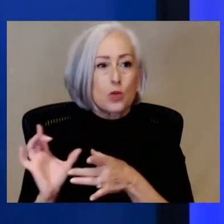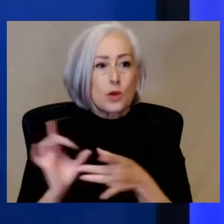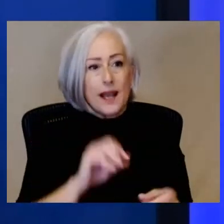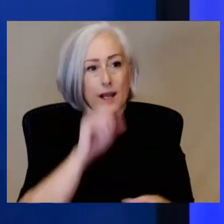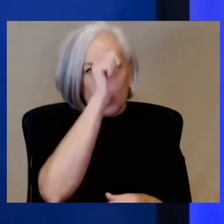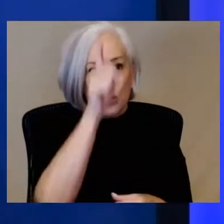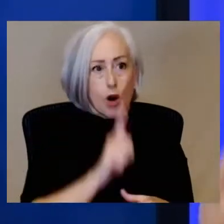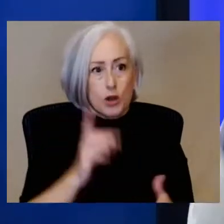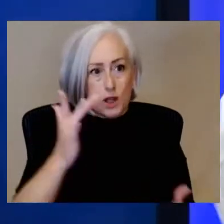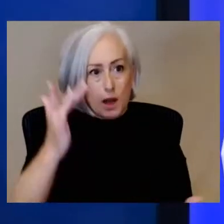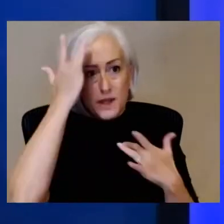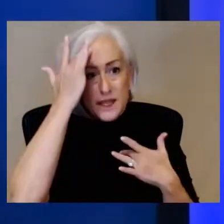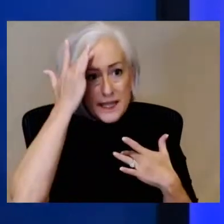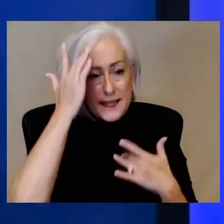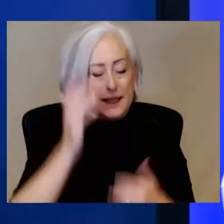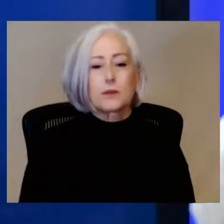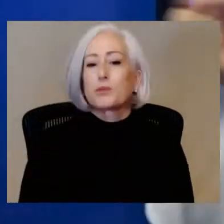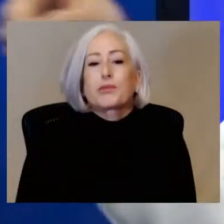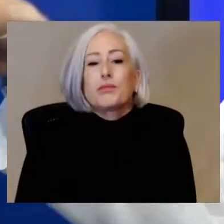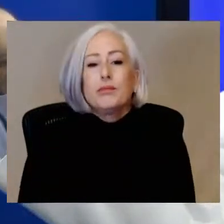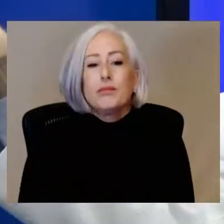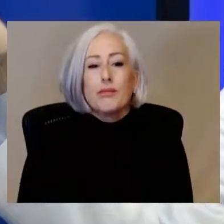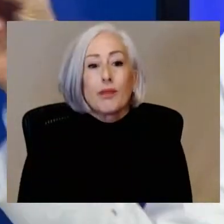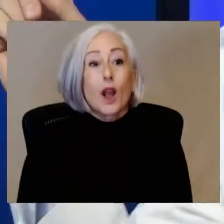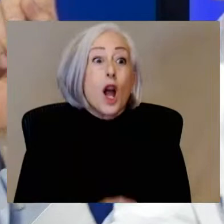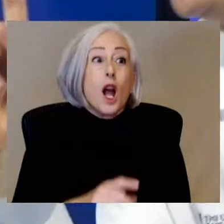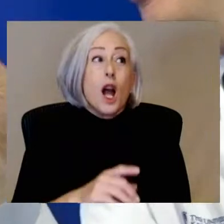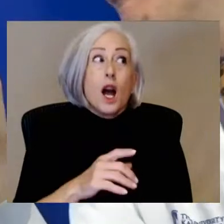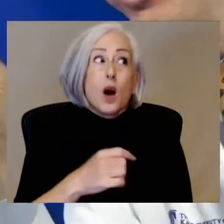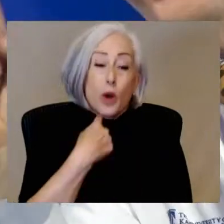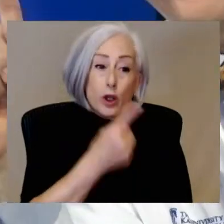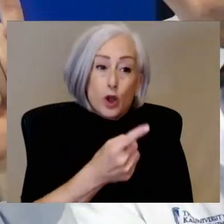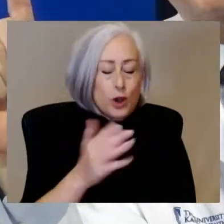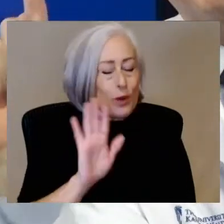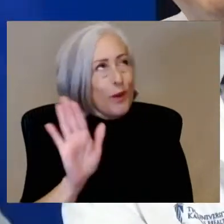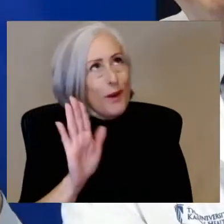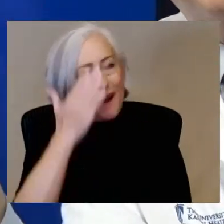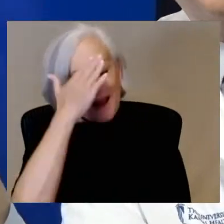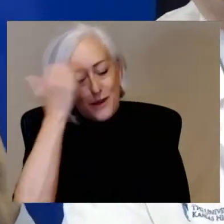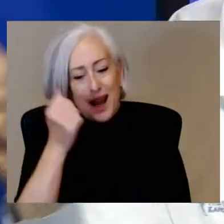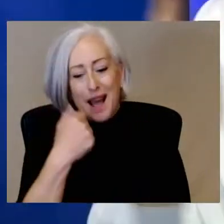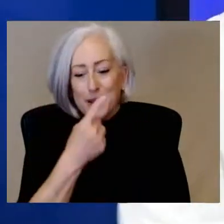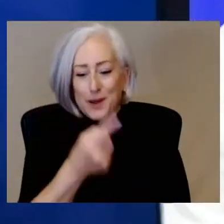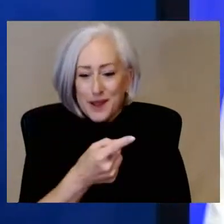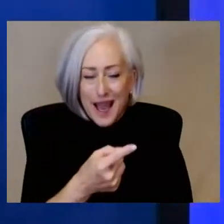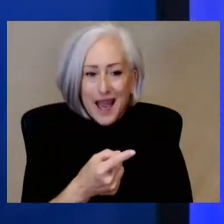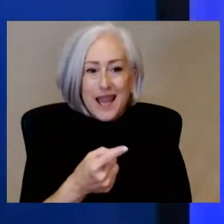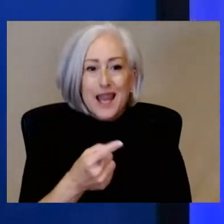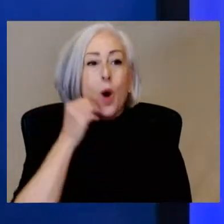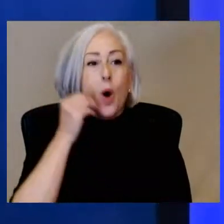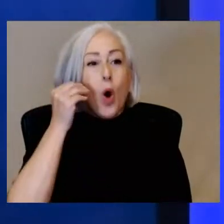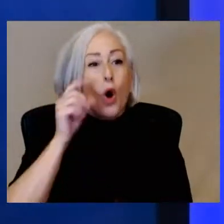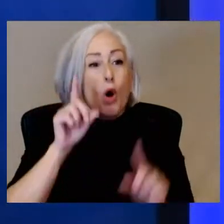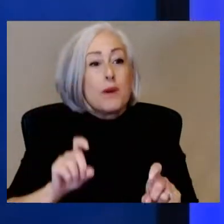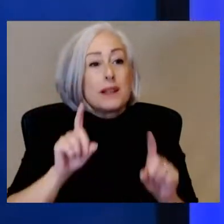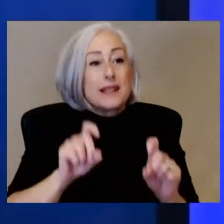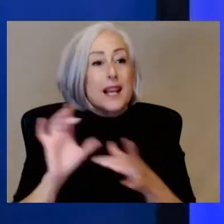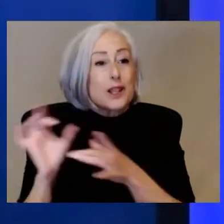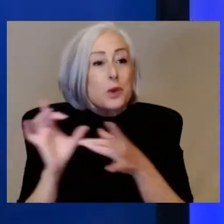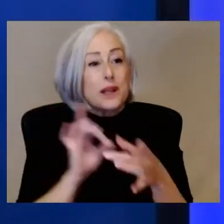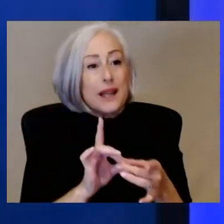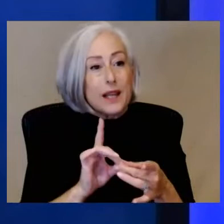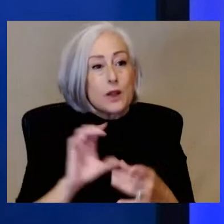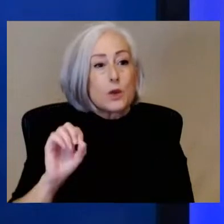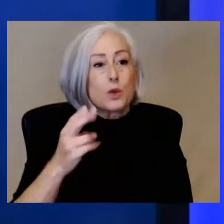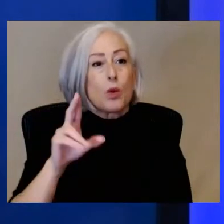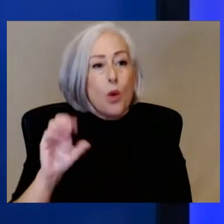told you earlier about, or we didn't, we were supposed to, I missed this part of the script. We're going to talk about a home test developed by the Ohio State University